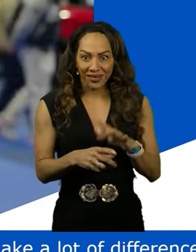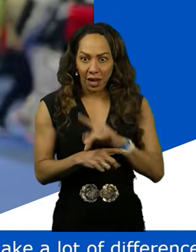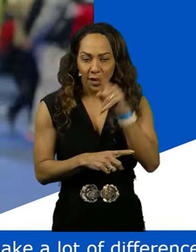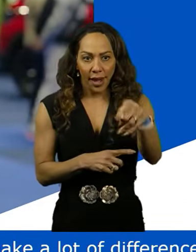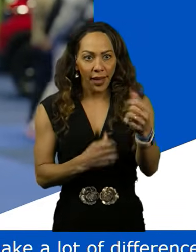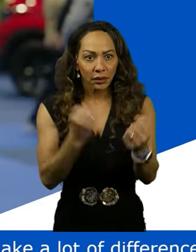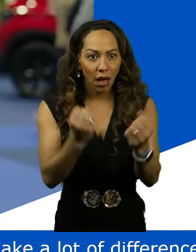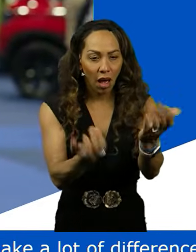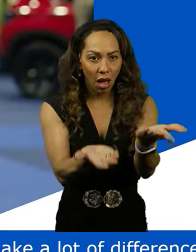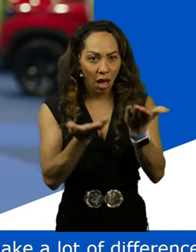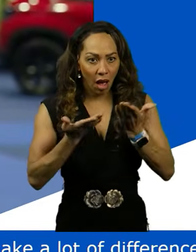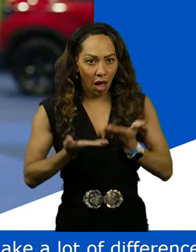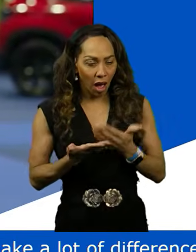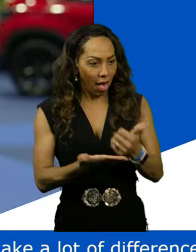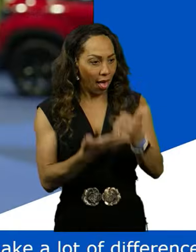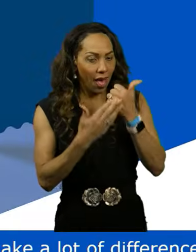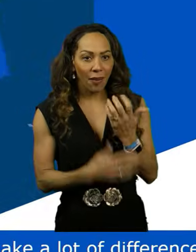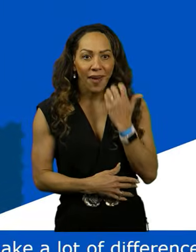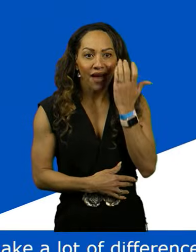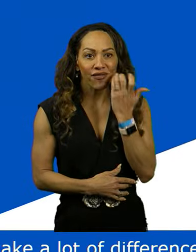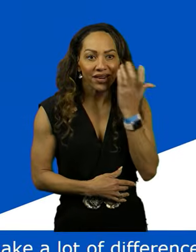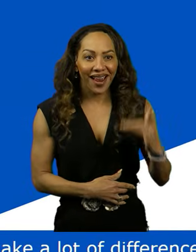it can make everyday life.